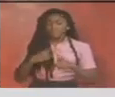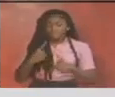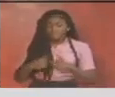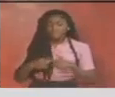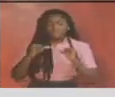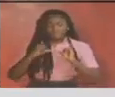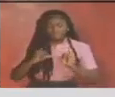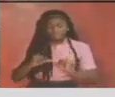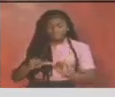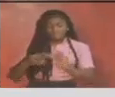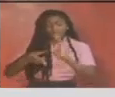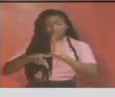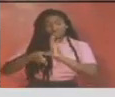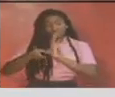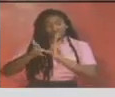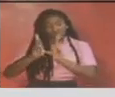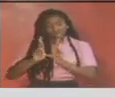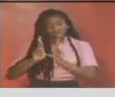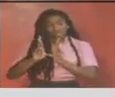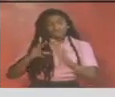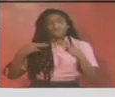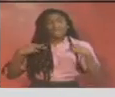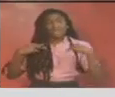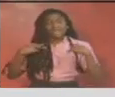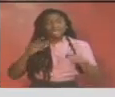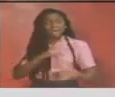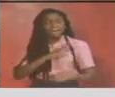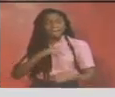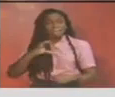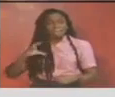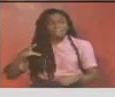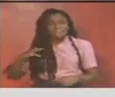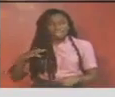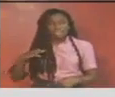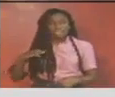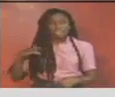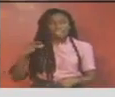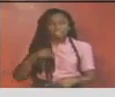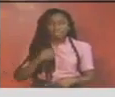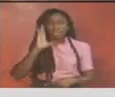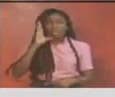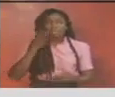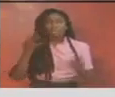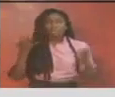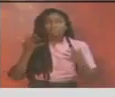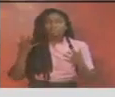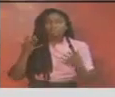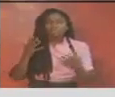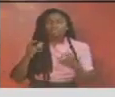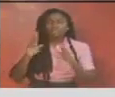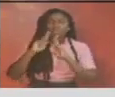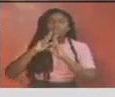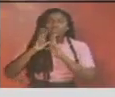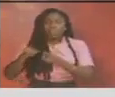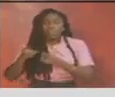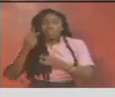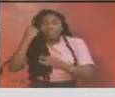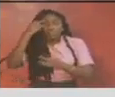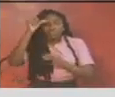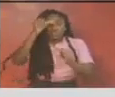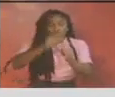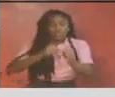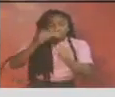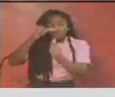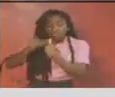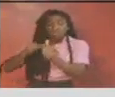apply. There's a drug advisory committee that would convene and take a look at reports from assessors. They would also consider the